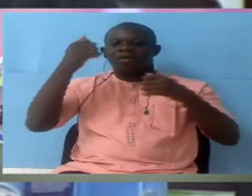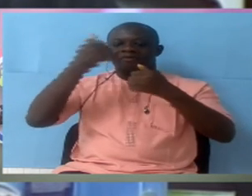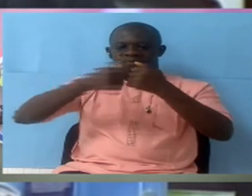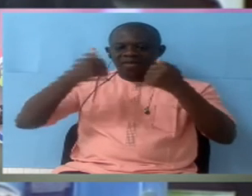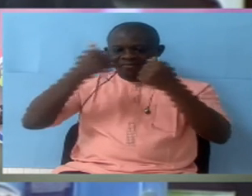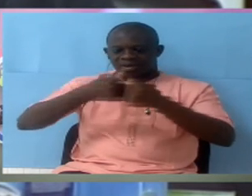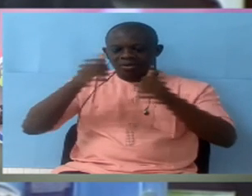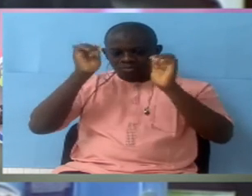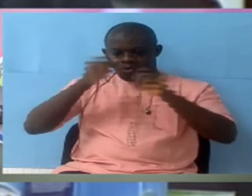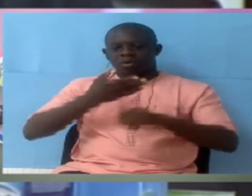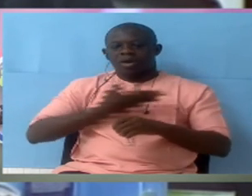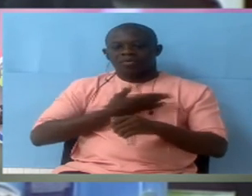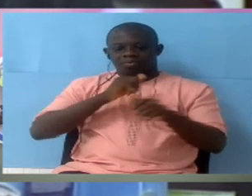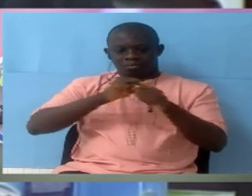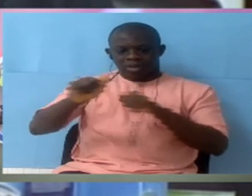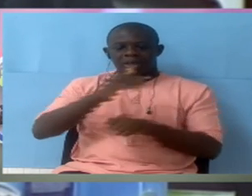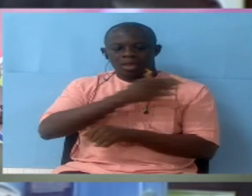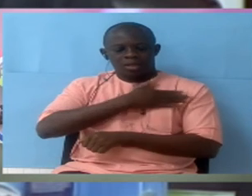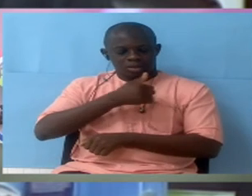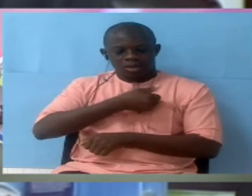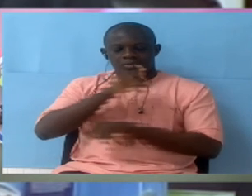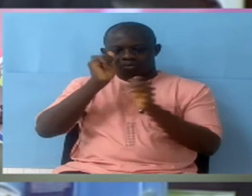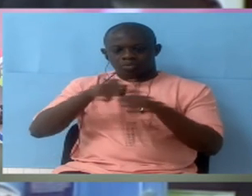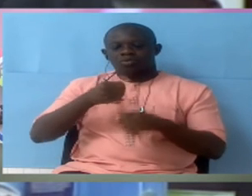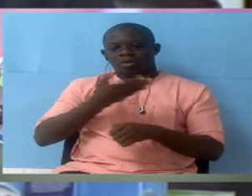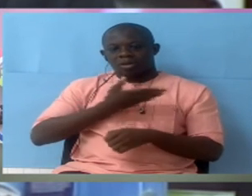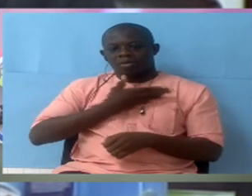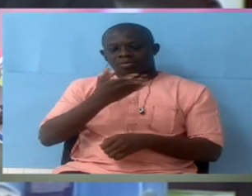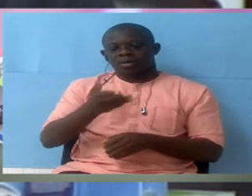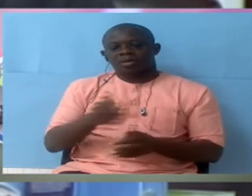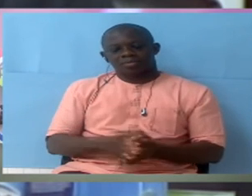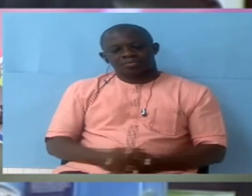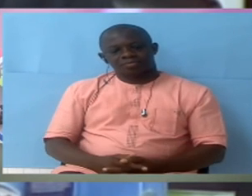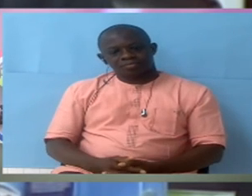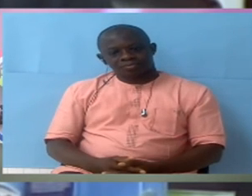ci fekke ne sa non ye la tiye hejna sax ñoñu duñ la metti tal nonu